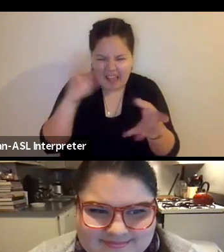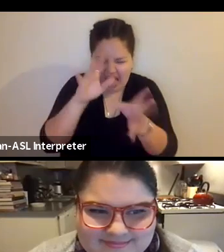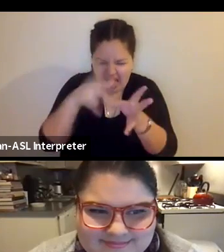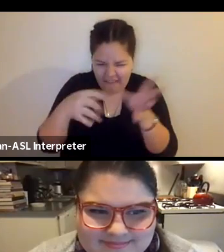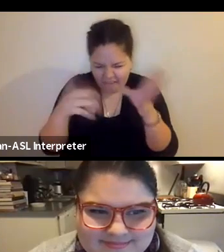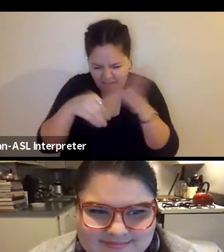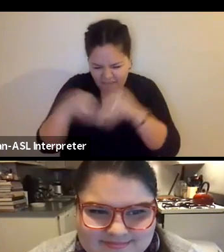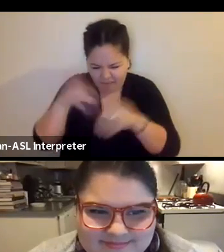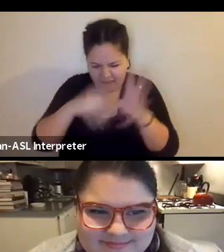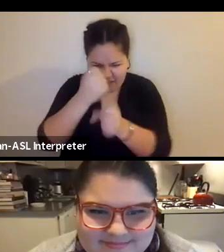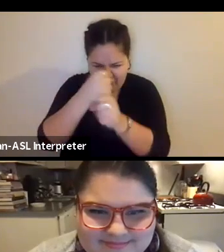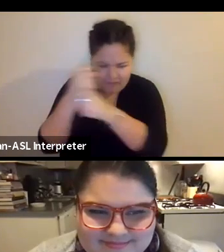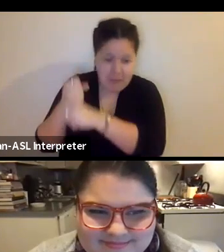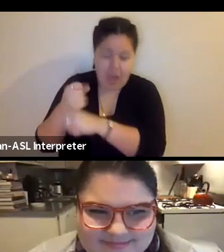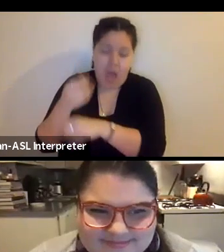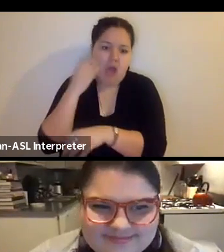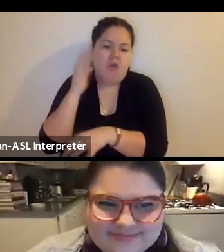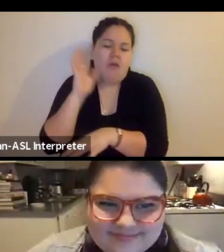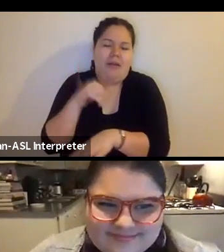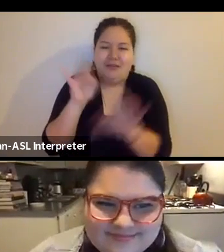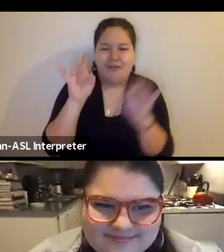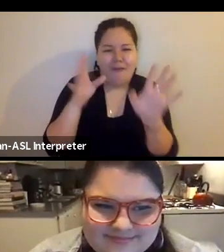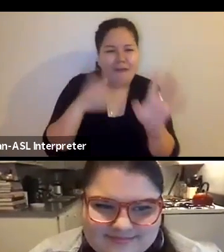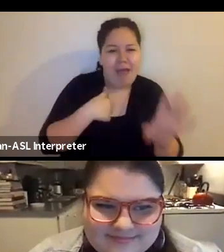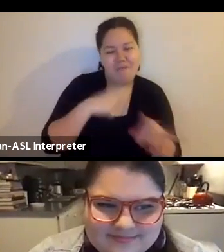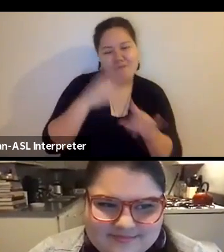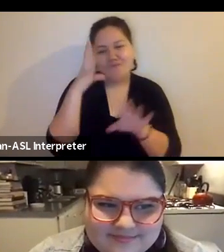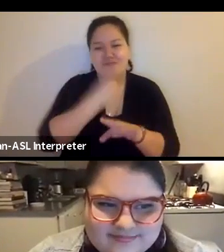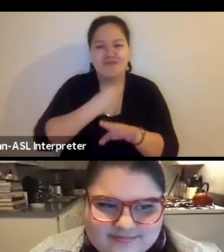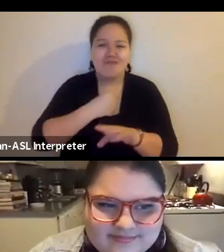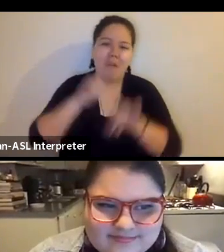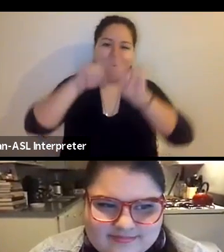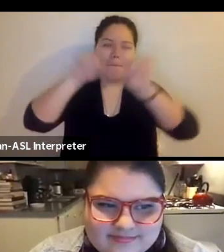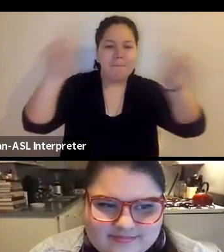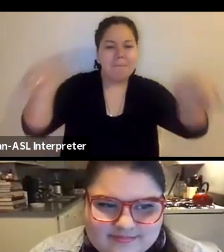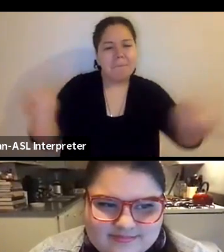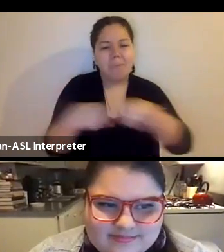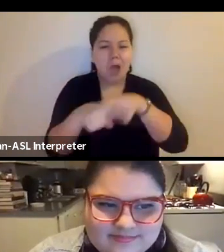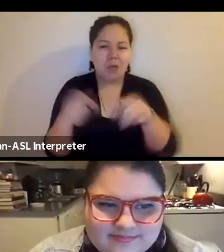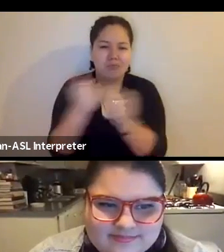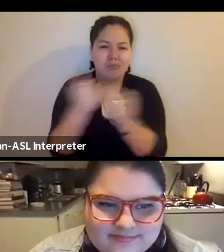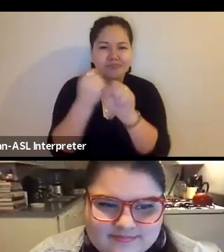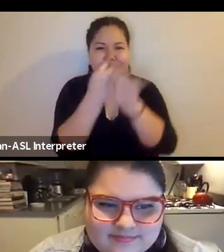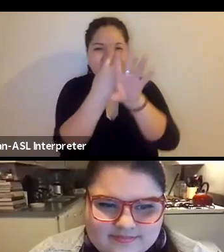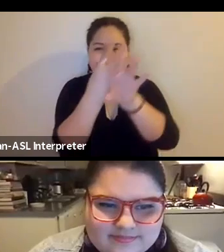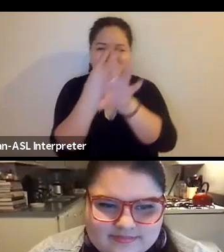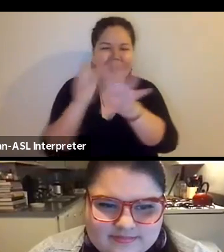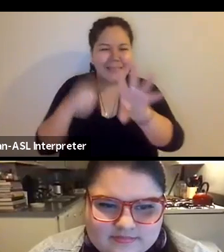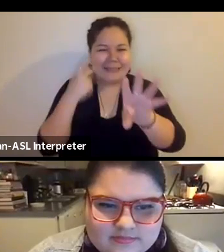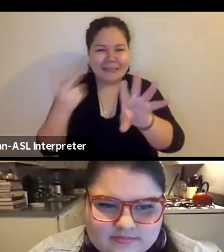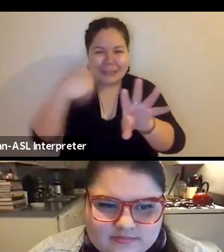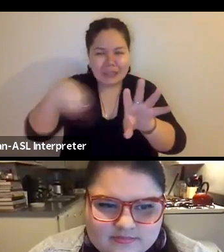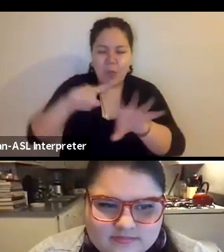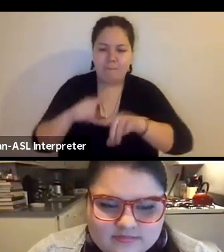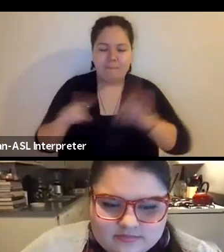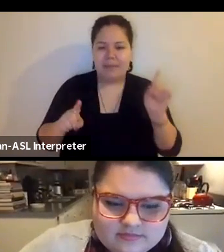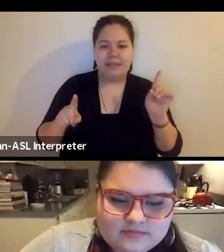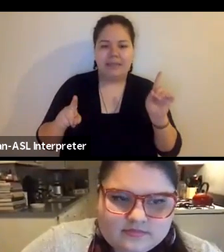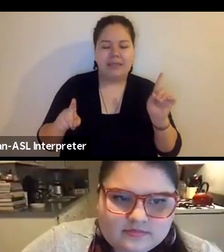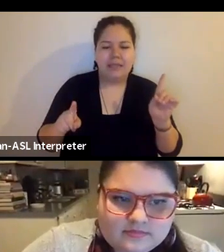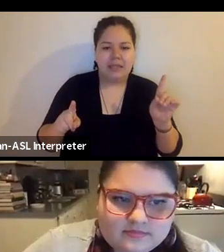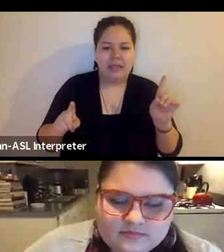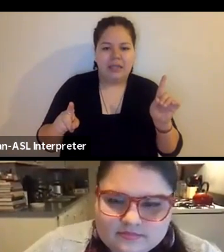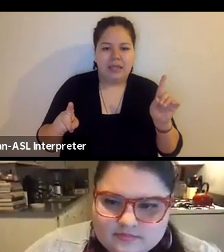with a glass screen and I see you all. So my language, I don't have the language for this, but